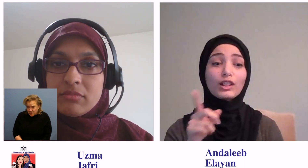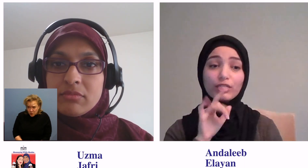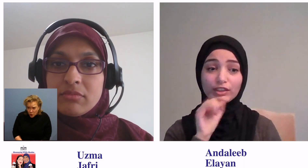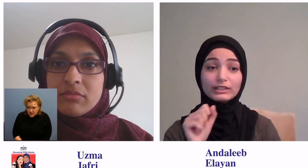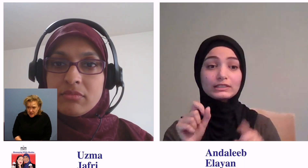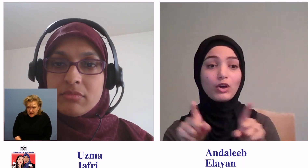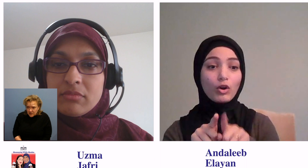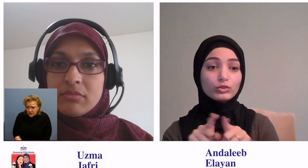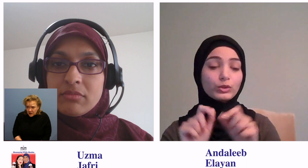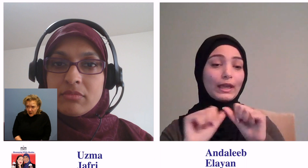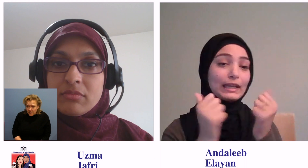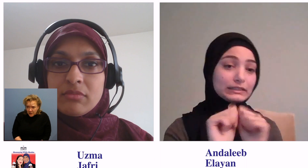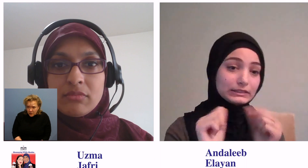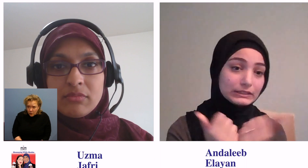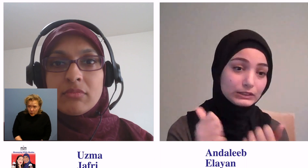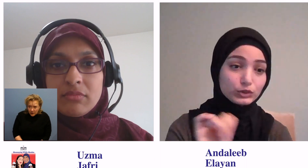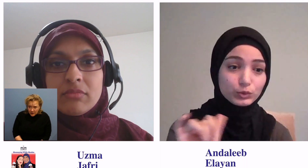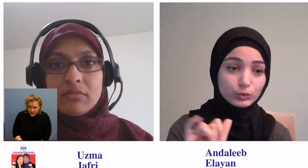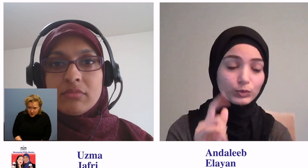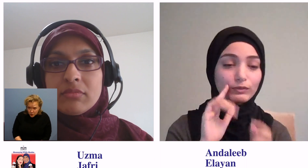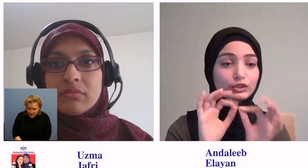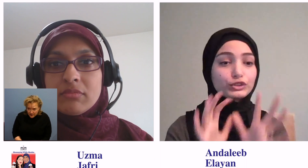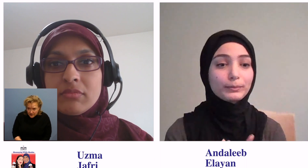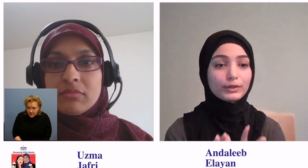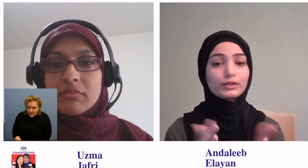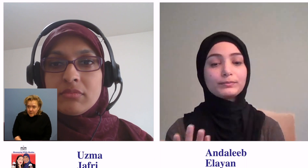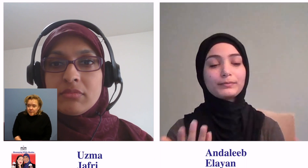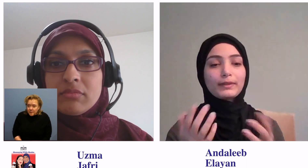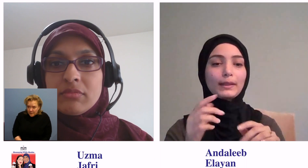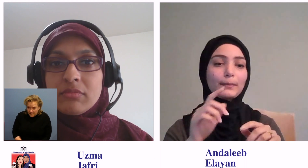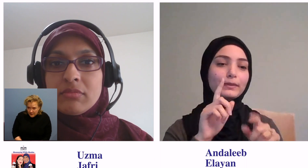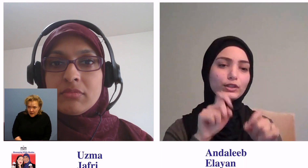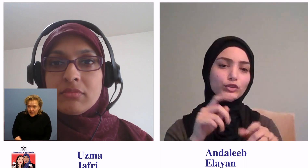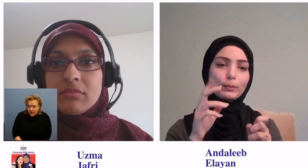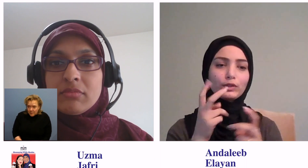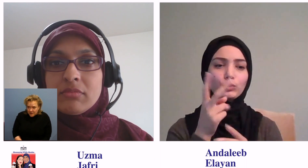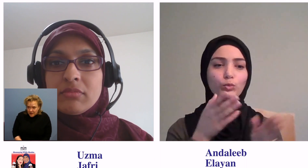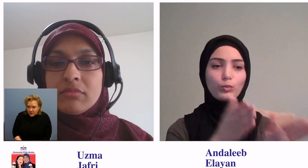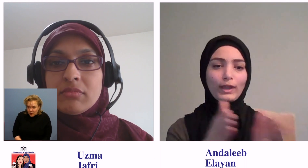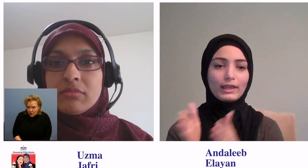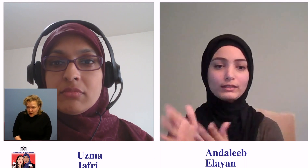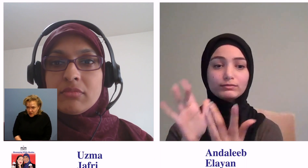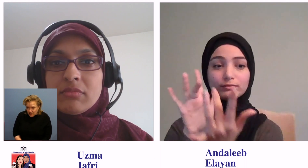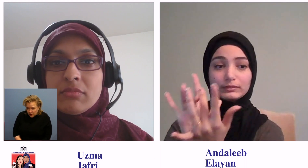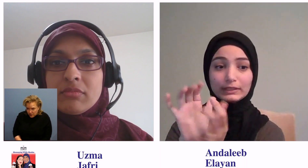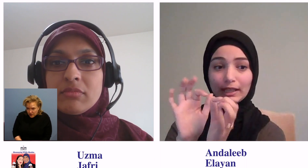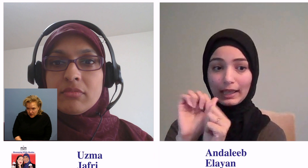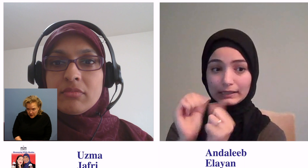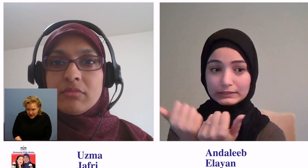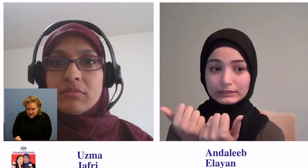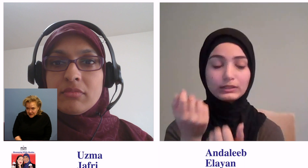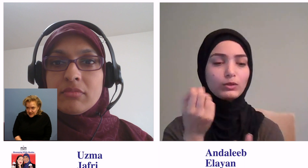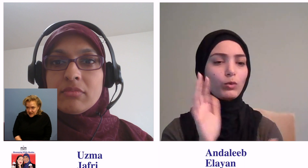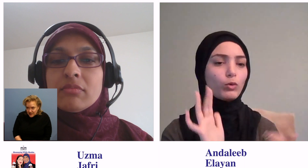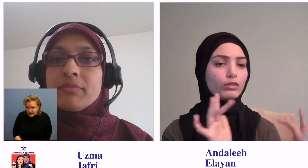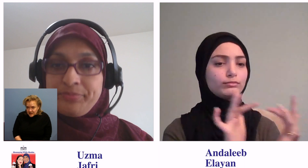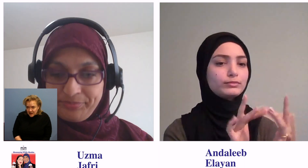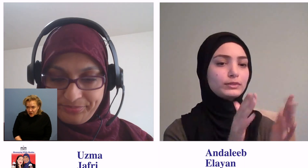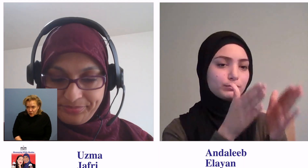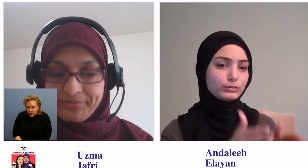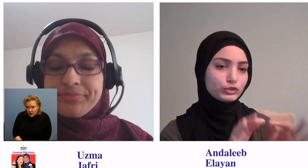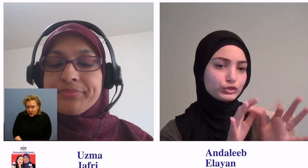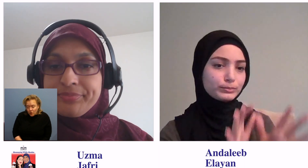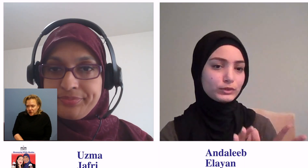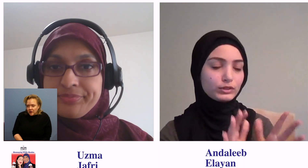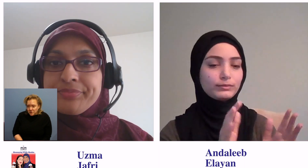set it up for just once a month or each week. But then there are also, you know, classes and things